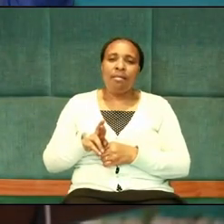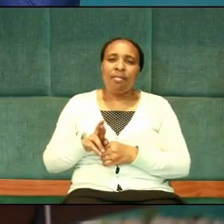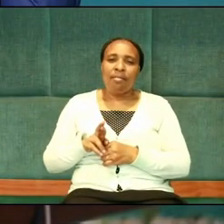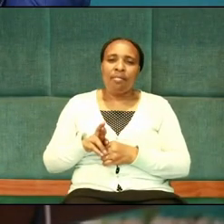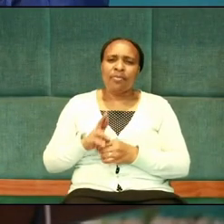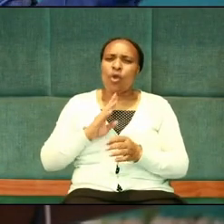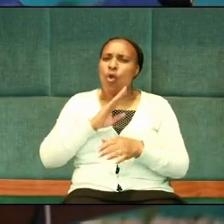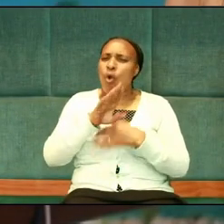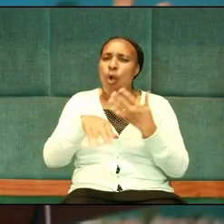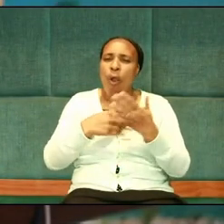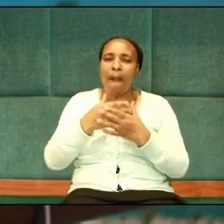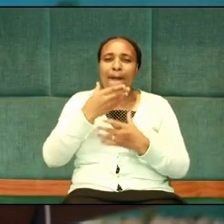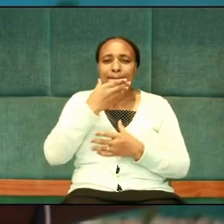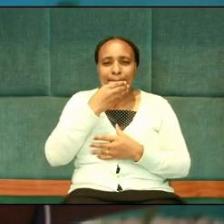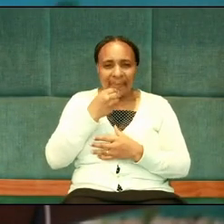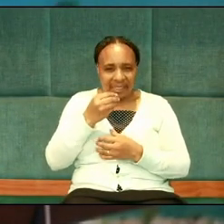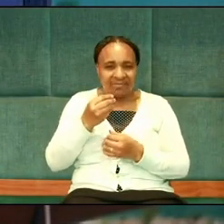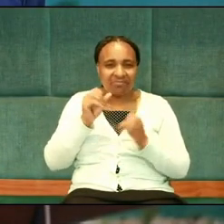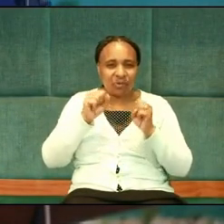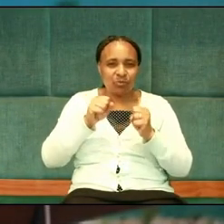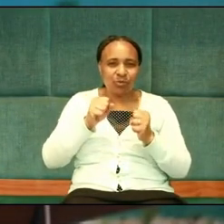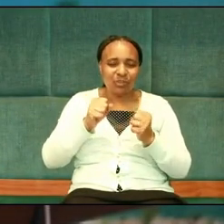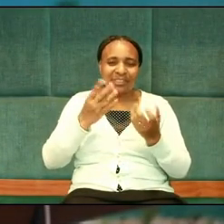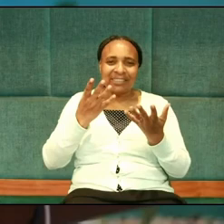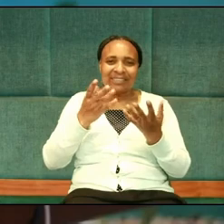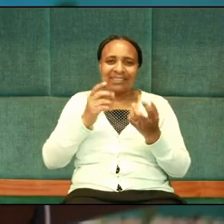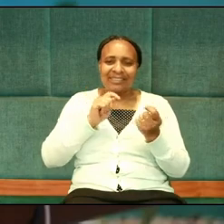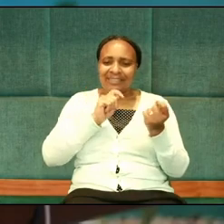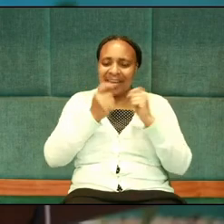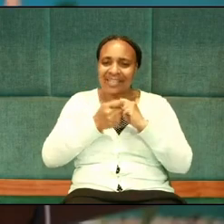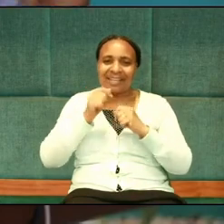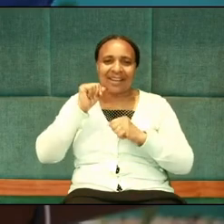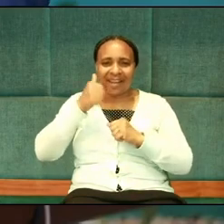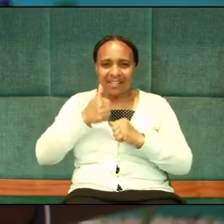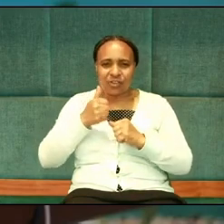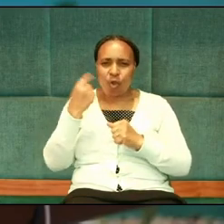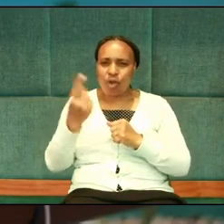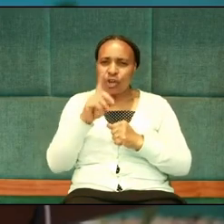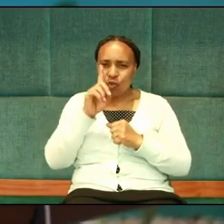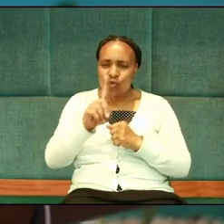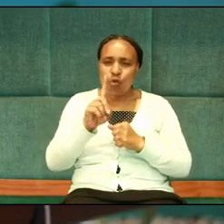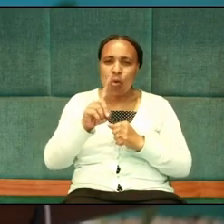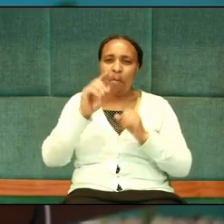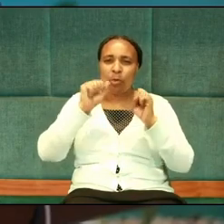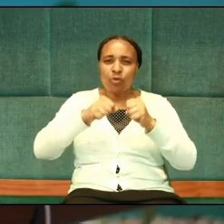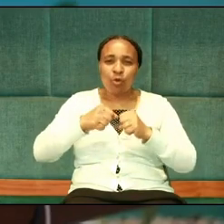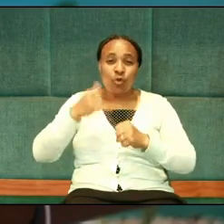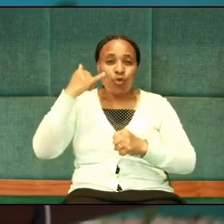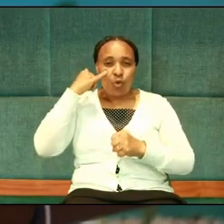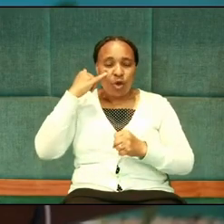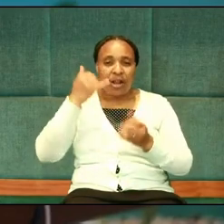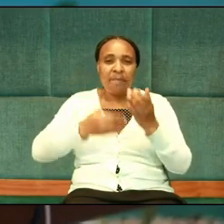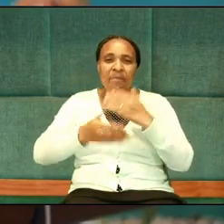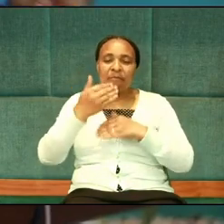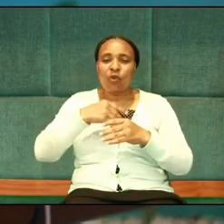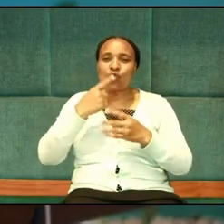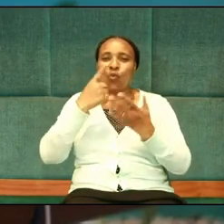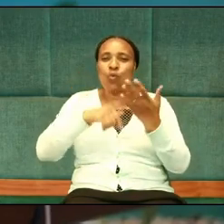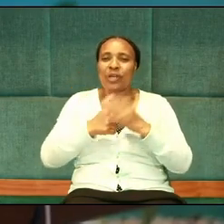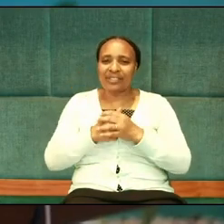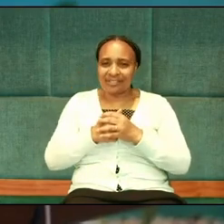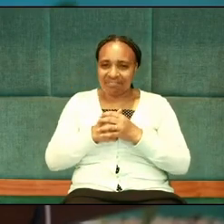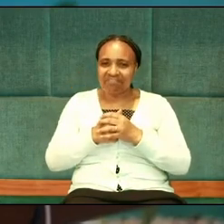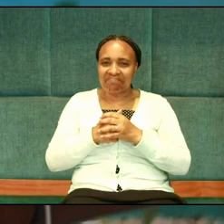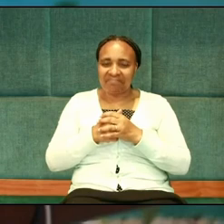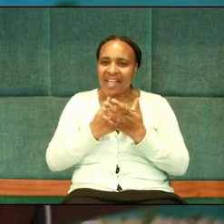All the men are telling her the nice things. And only you, they must beg and make an altar call before you say for once, this